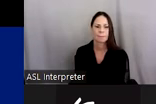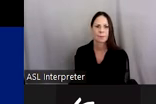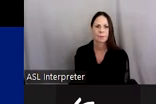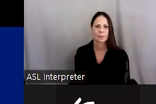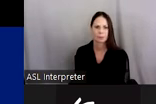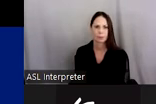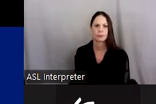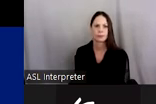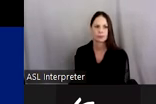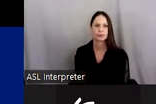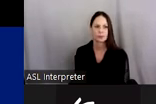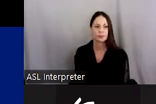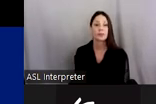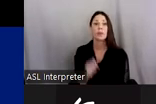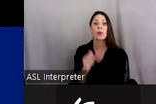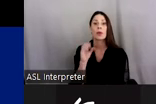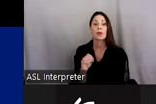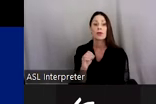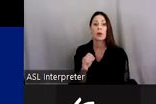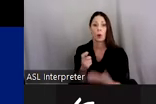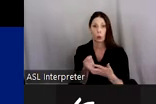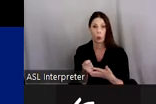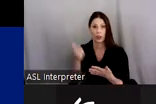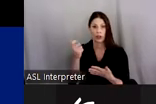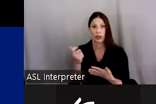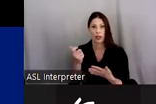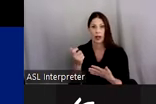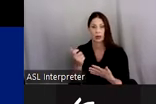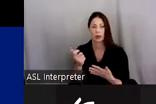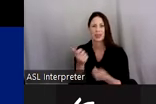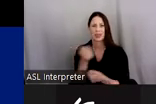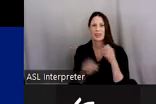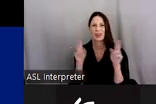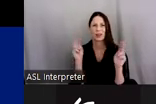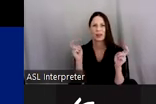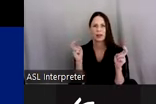Here we go. So we took out on there, it's under